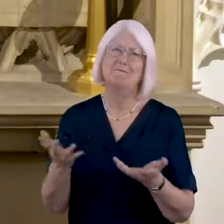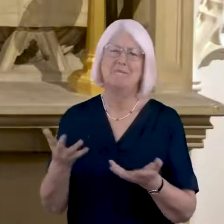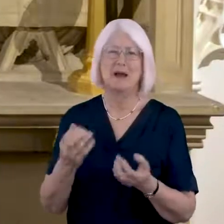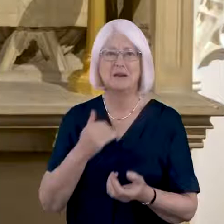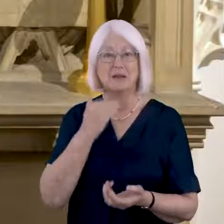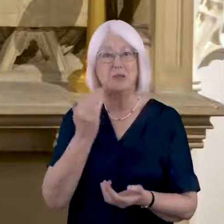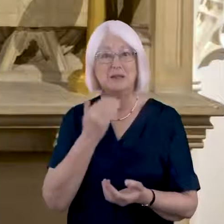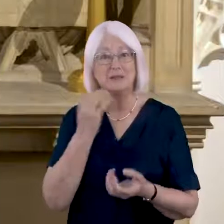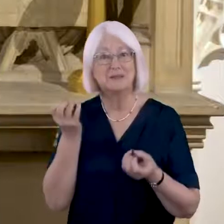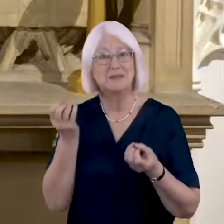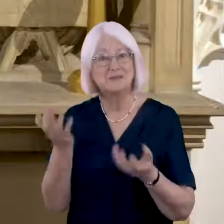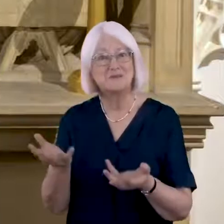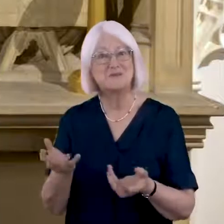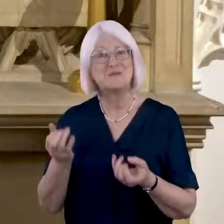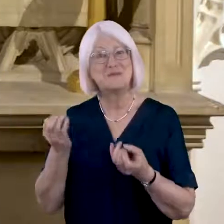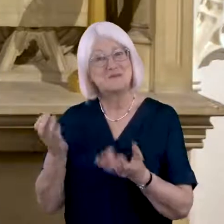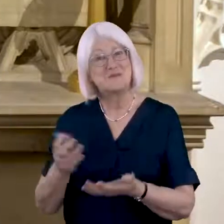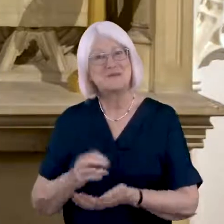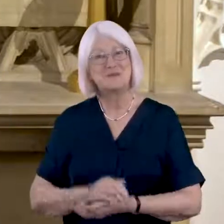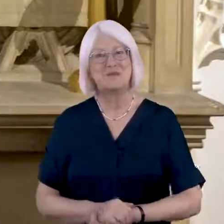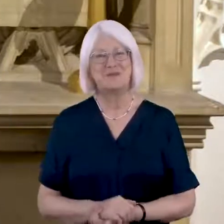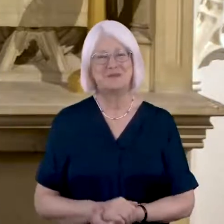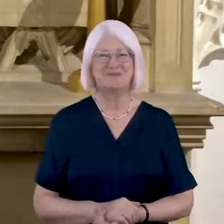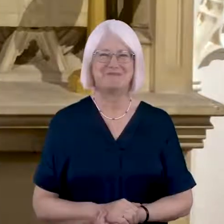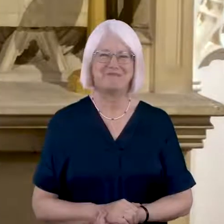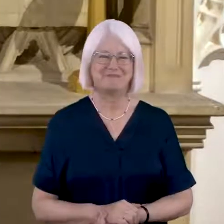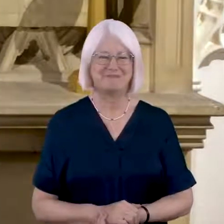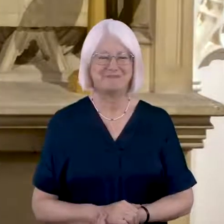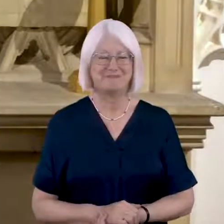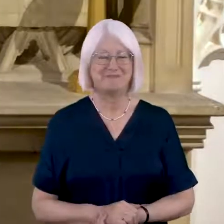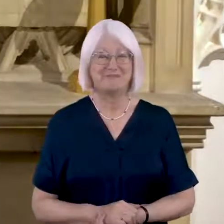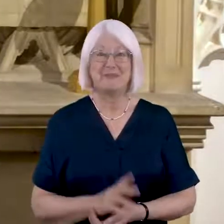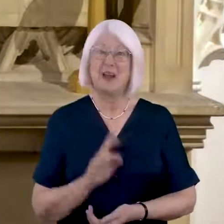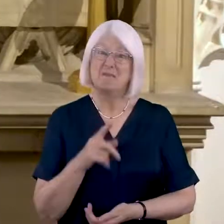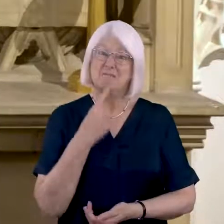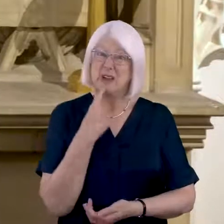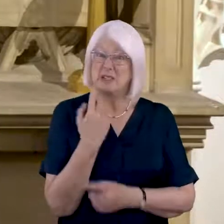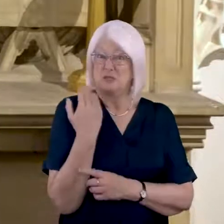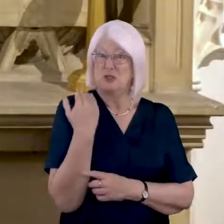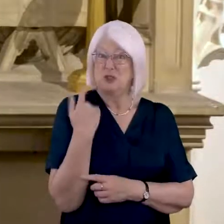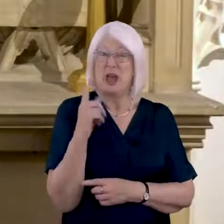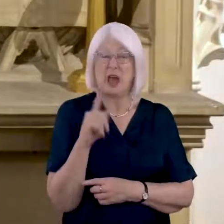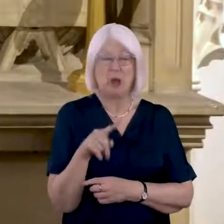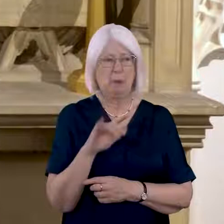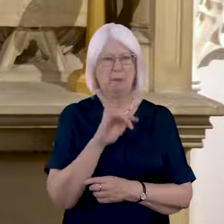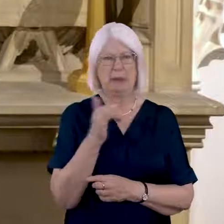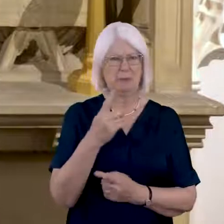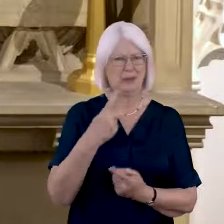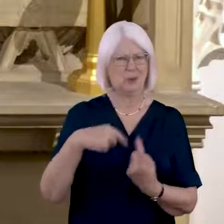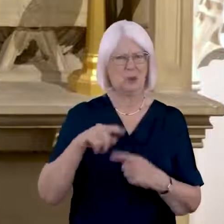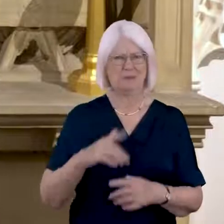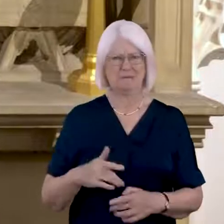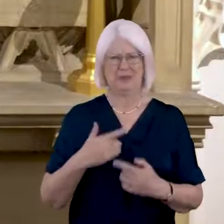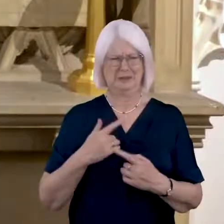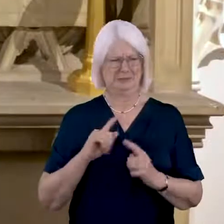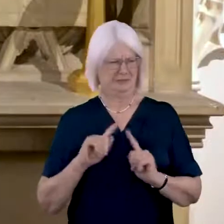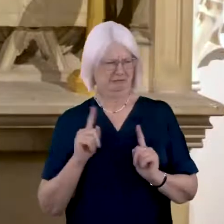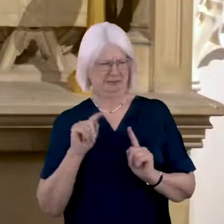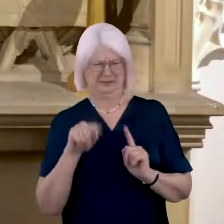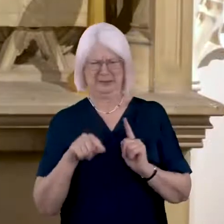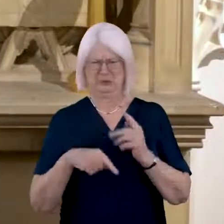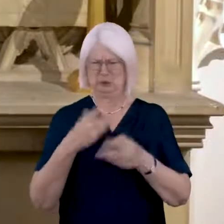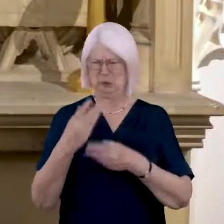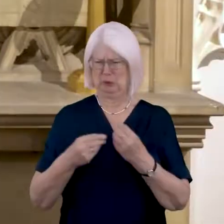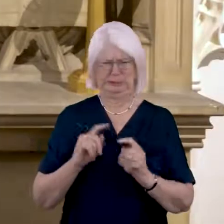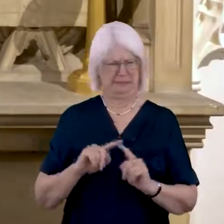abundance. I mentioned earlier that we might have different responses to this story of Jesus turning water into